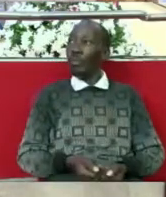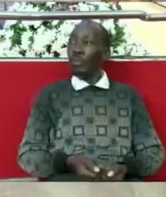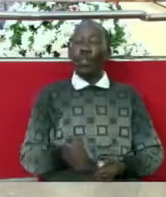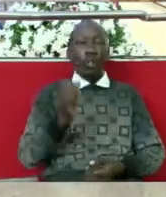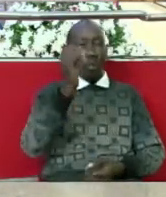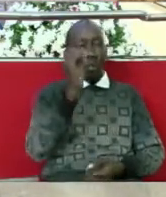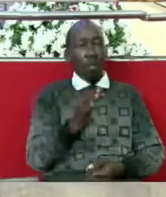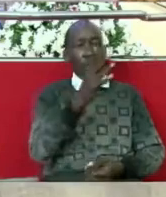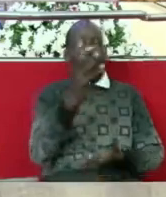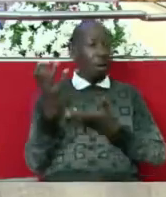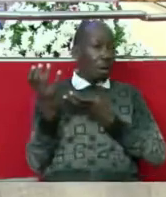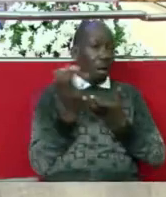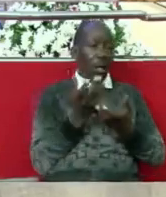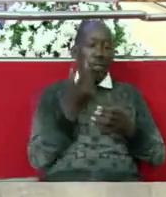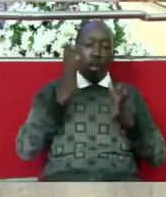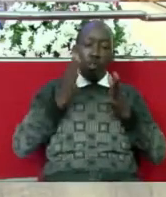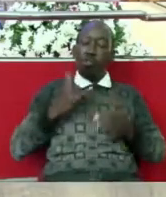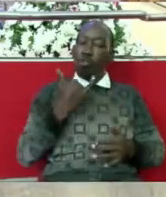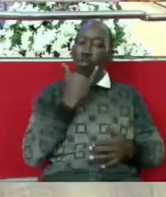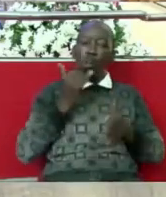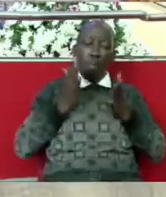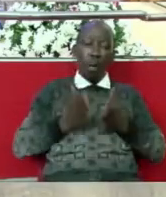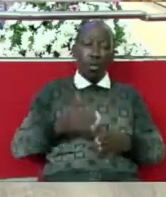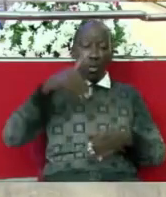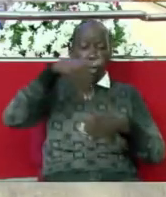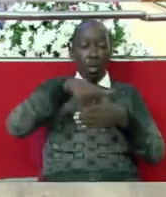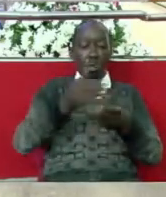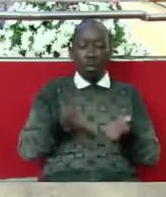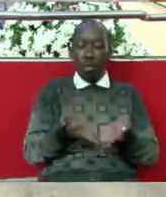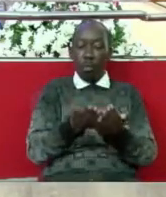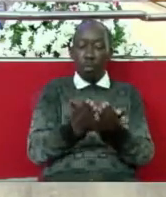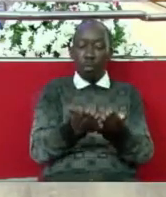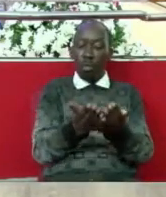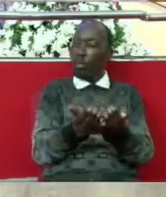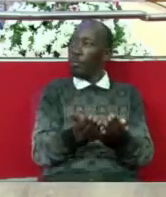If you carried the wrong person in your boat,